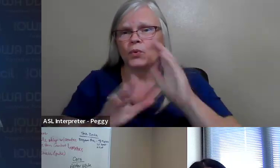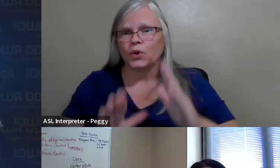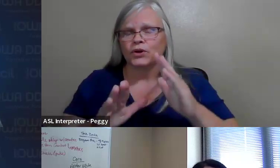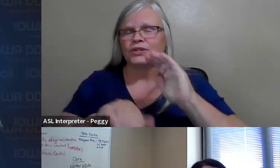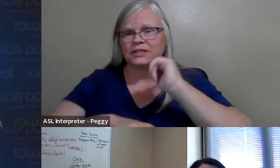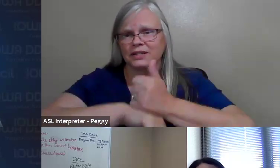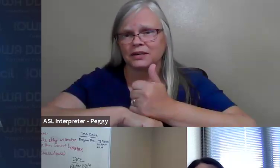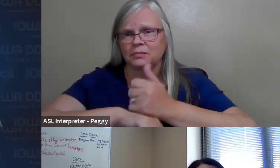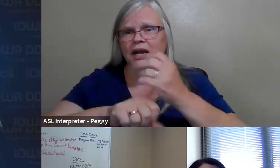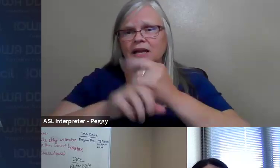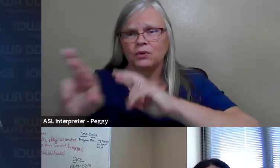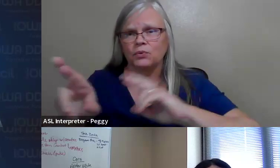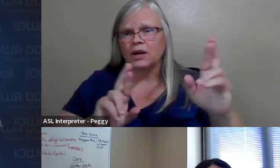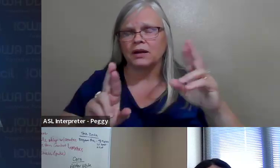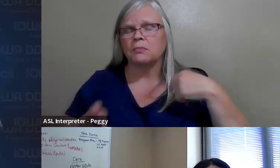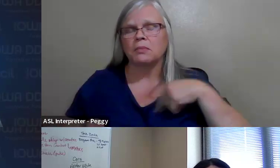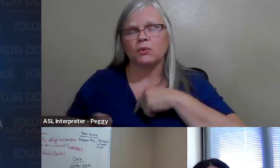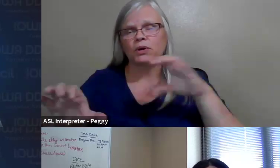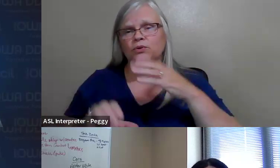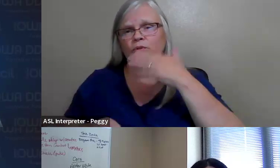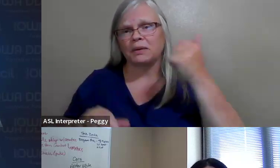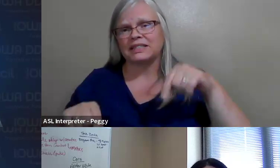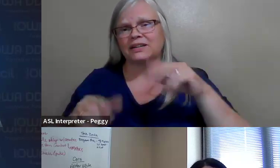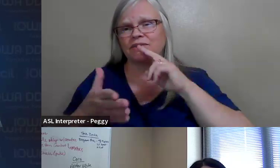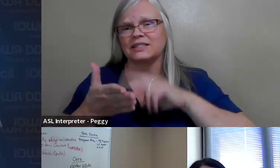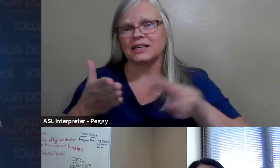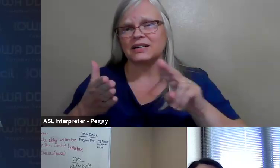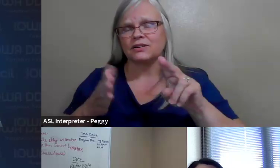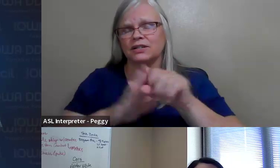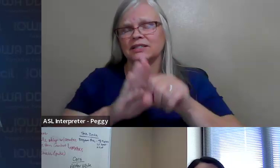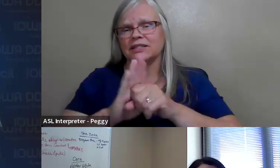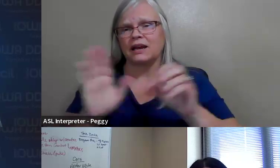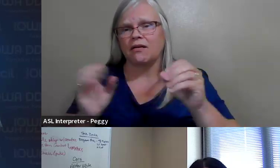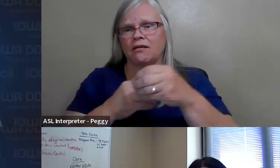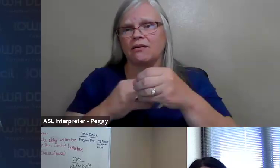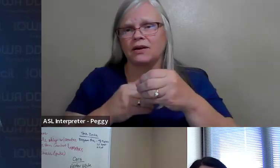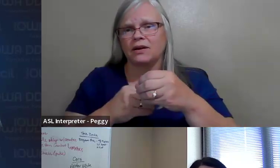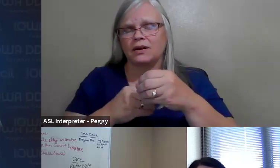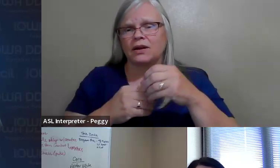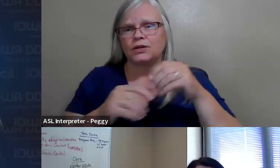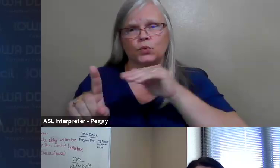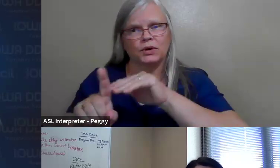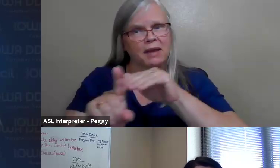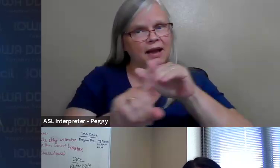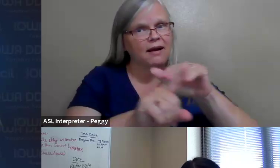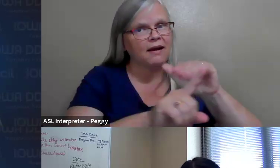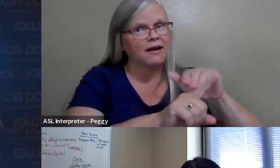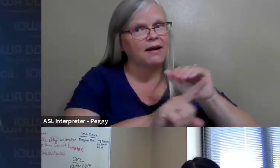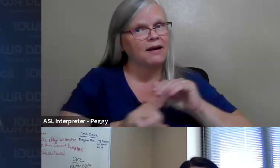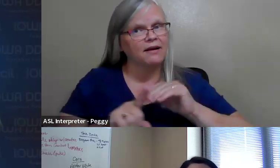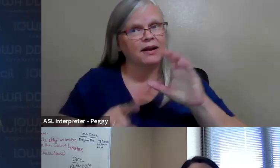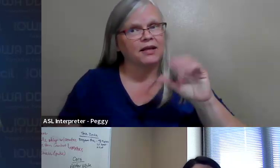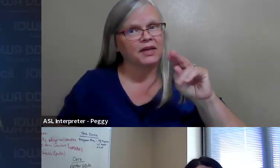ready to go. But we do our best here at the Secretary of State's office to remind the